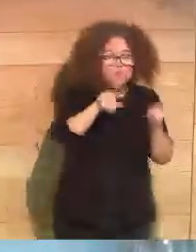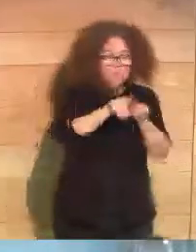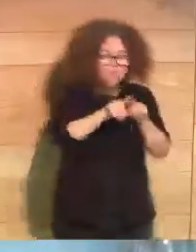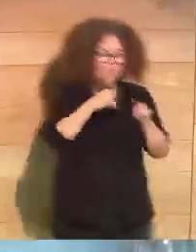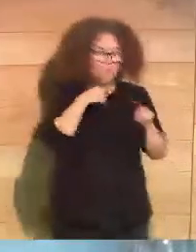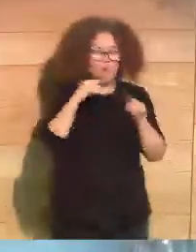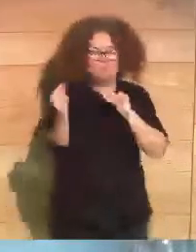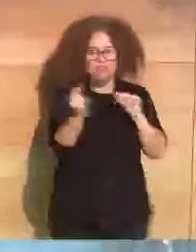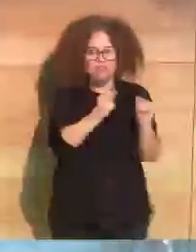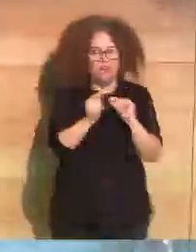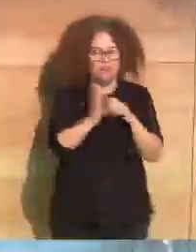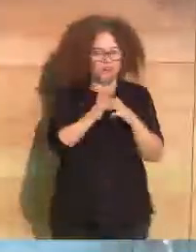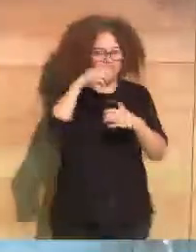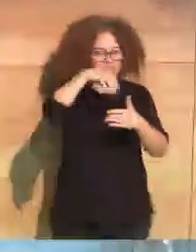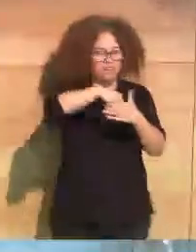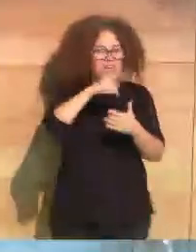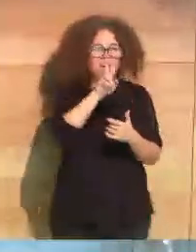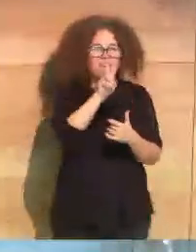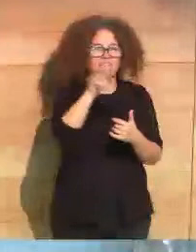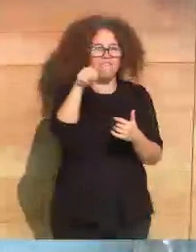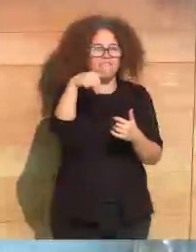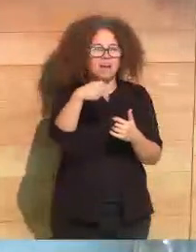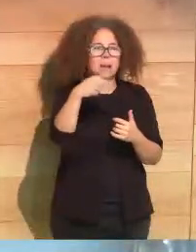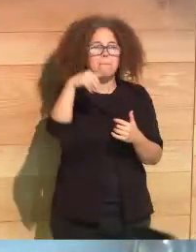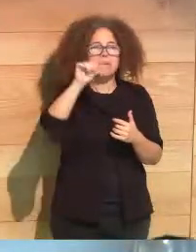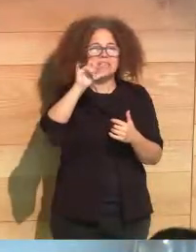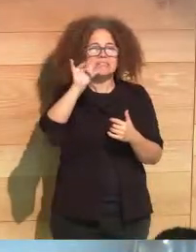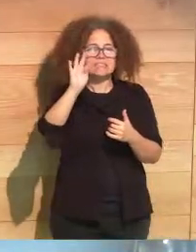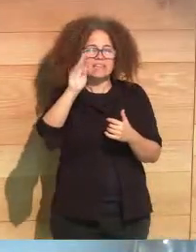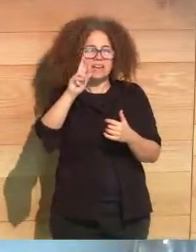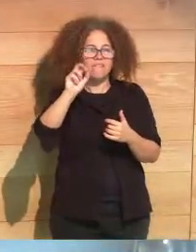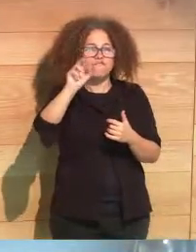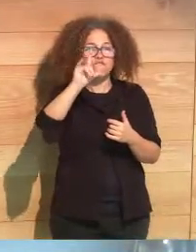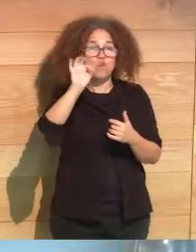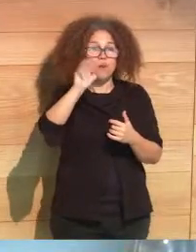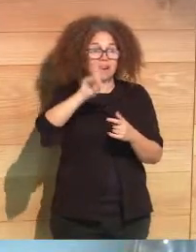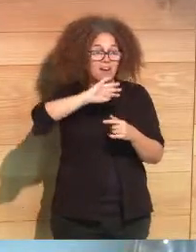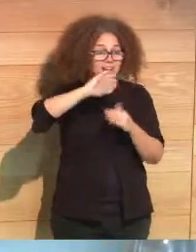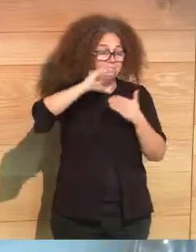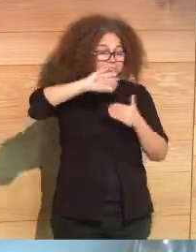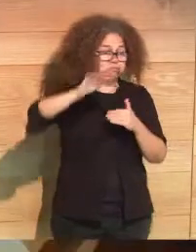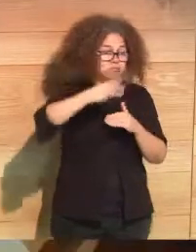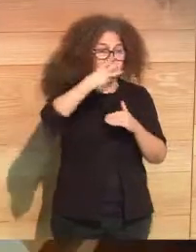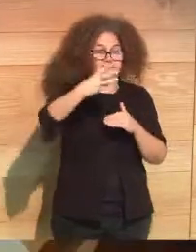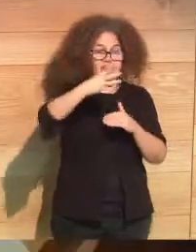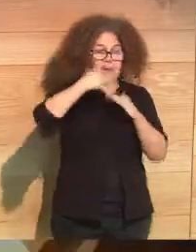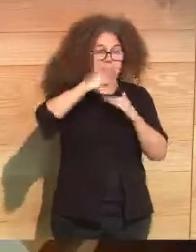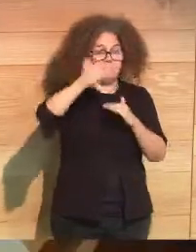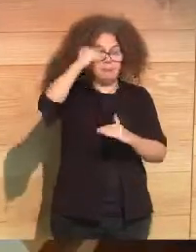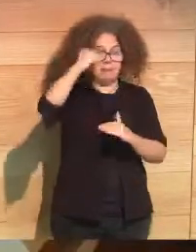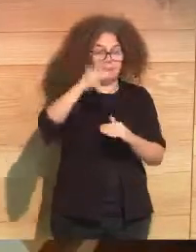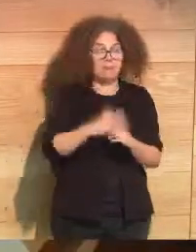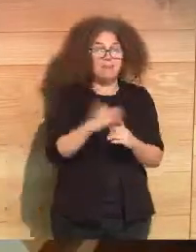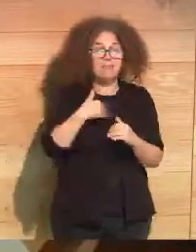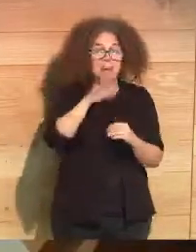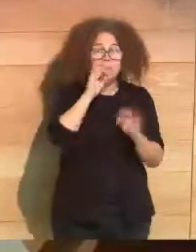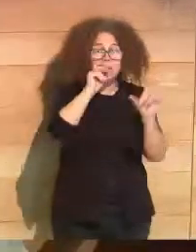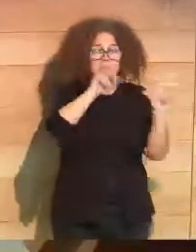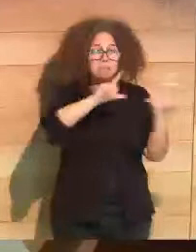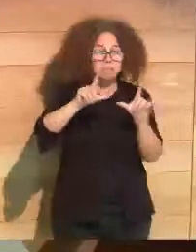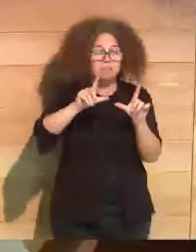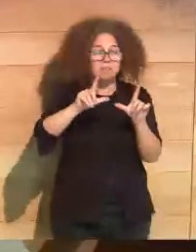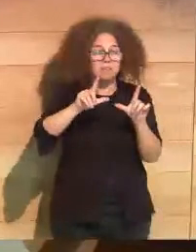coincidence. And this is a dialogue between the exhibition that we have of Mr. Fuller on the 3rd floor and the exhibition of